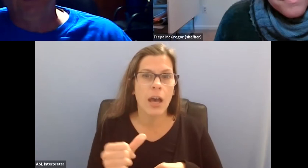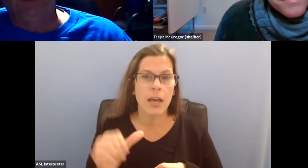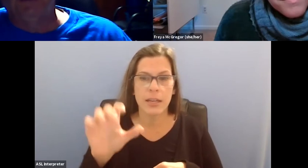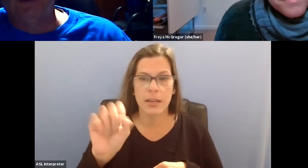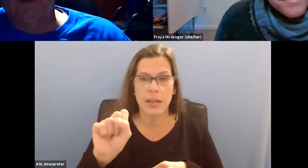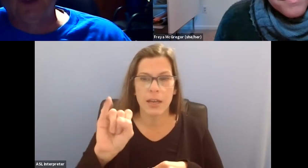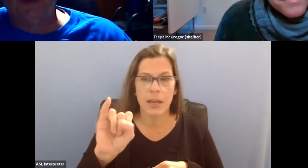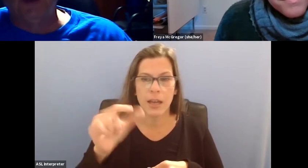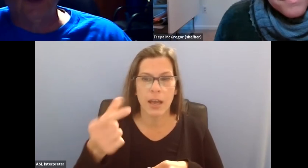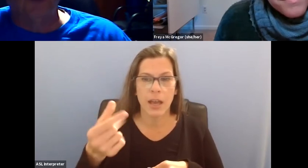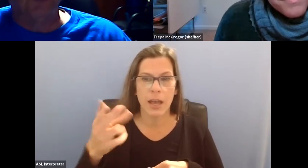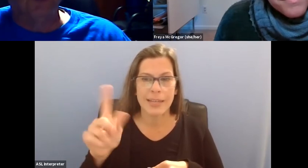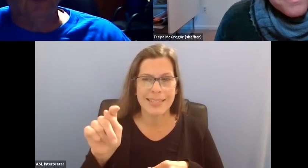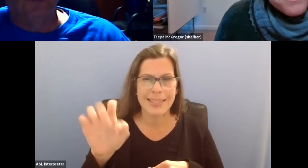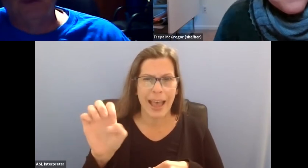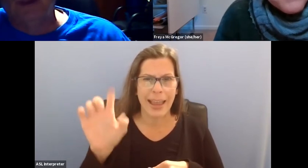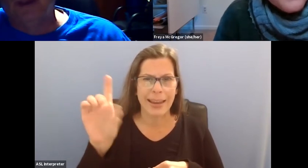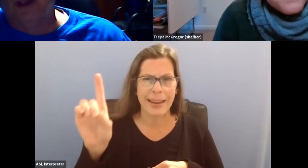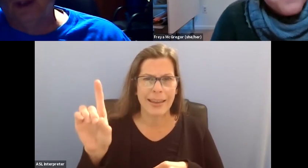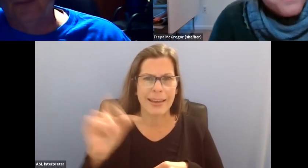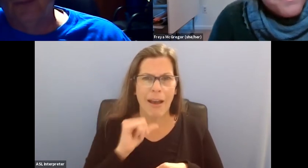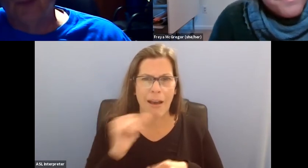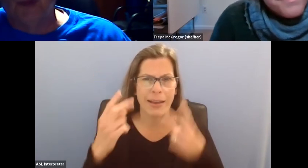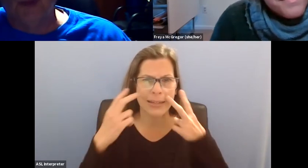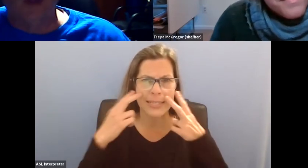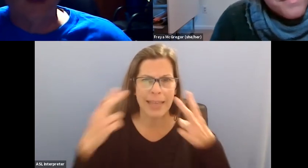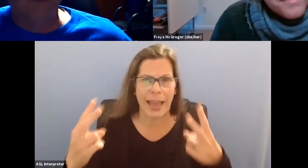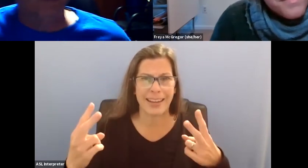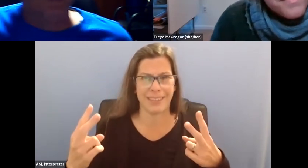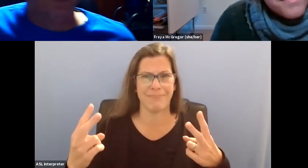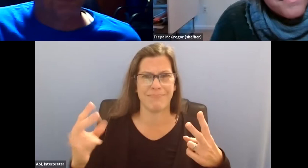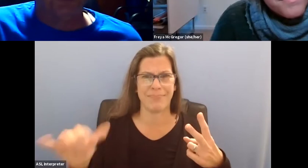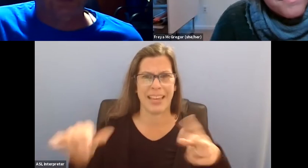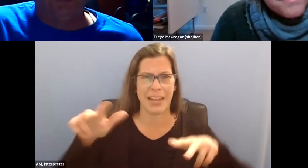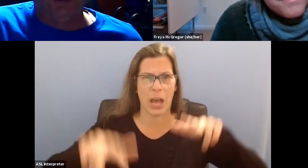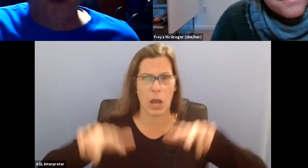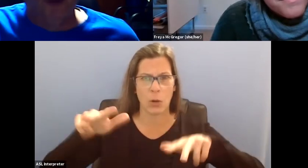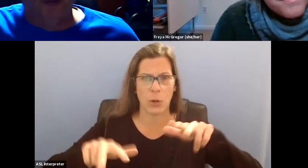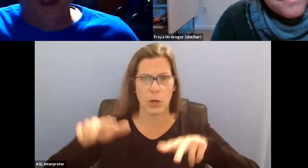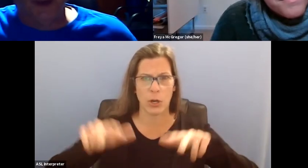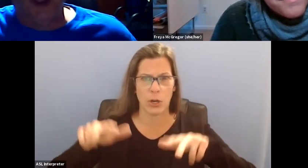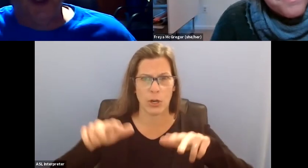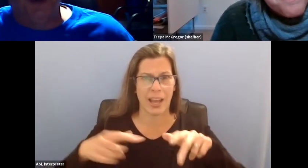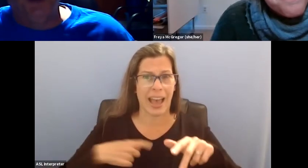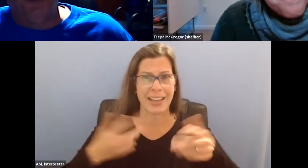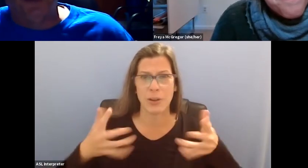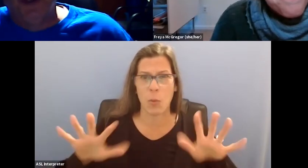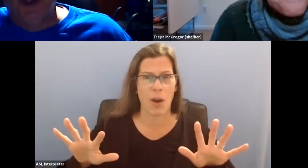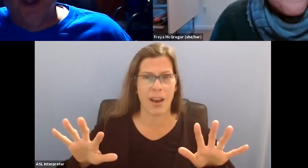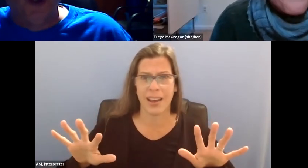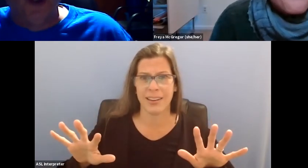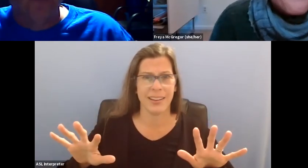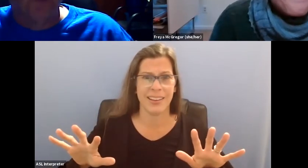okay, but it's an awkward term. Um, it reminds me of being unsightly and I don't want to be unsightly either.